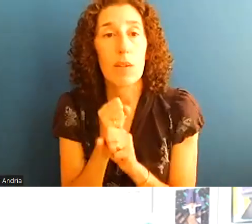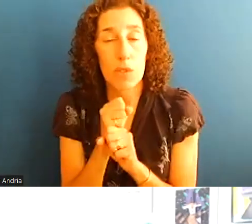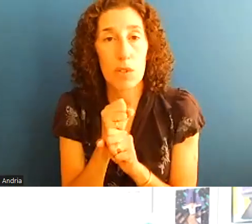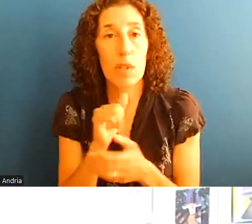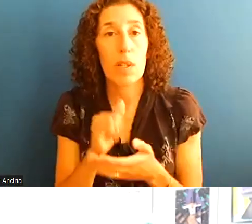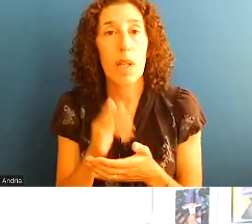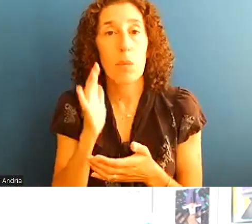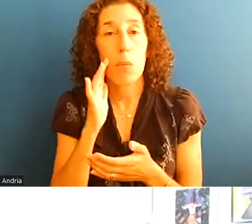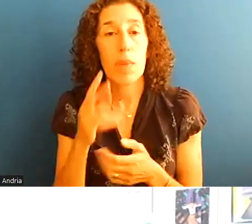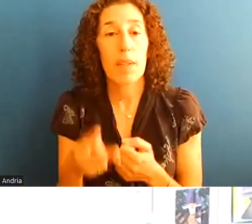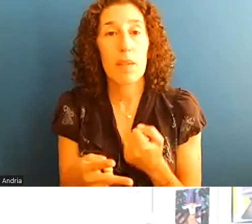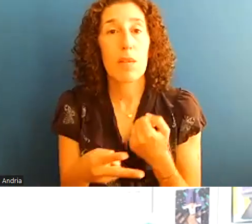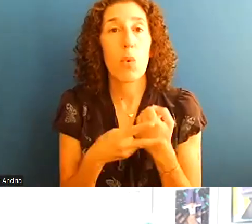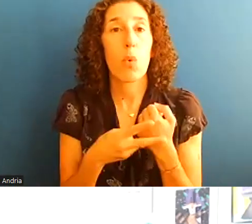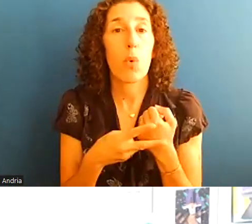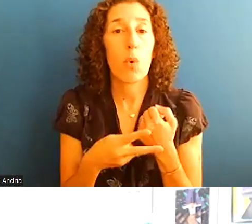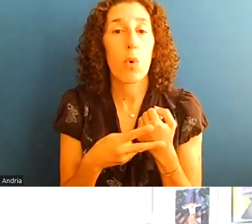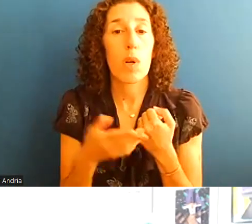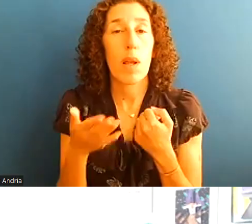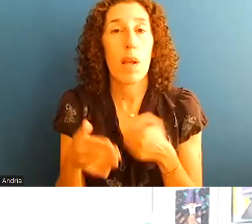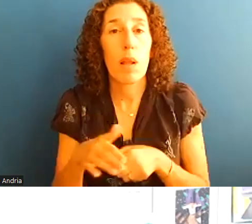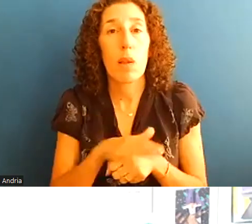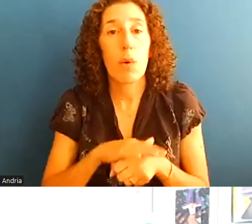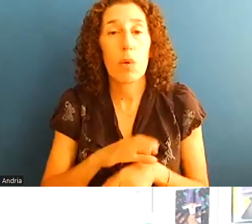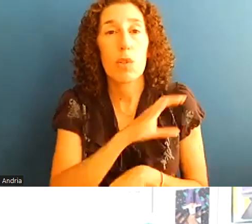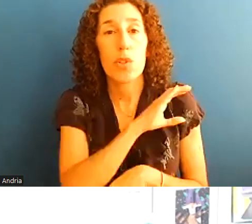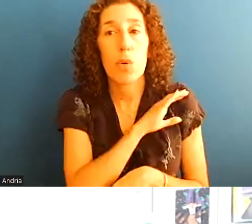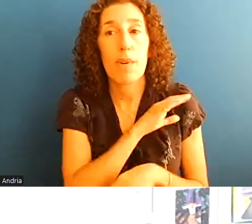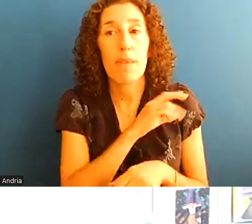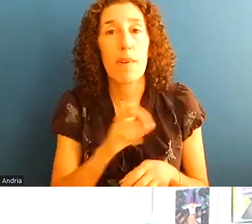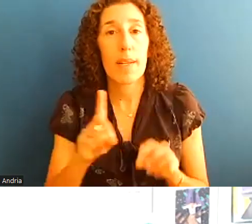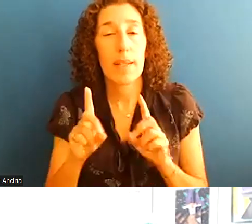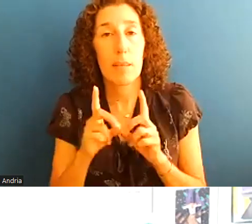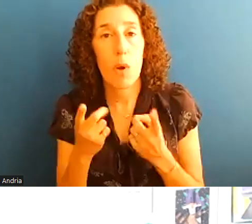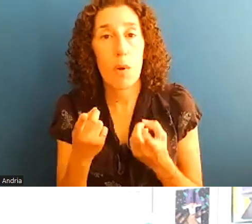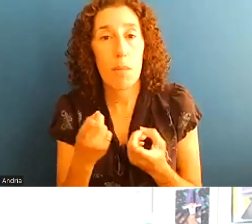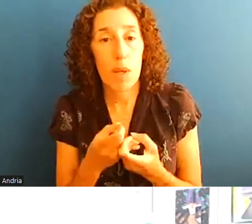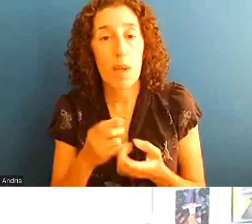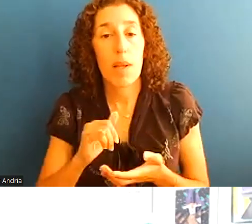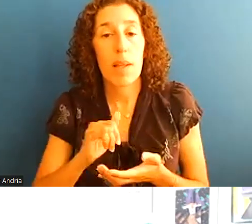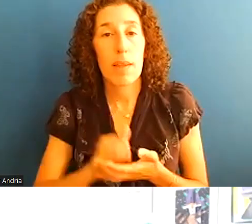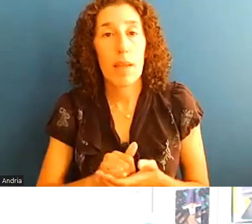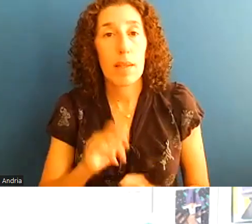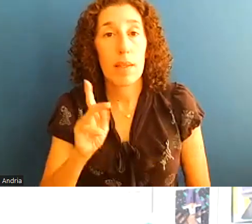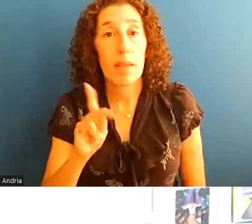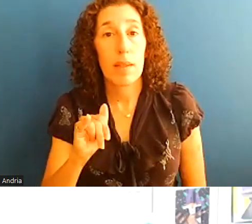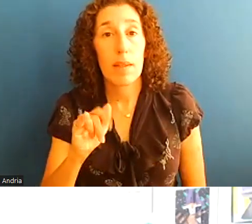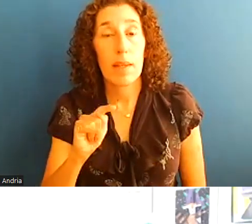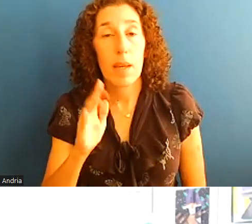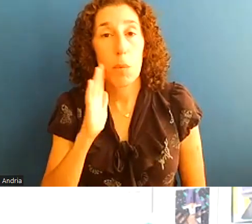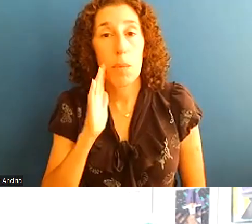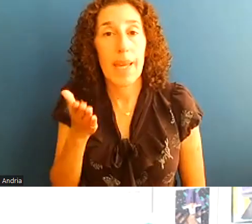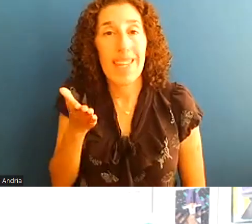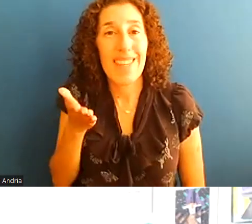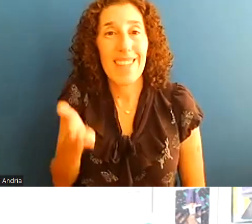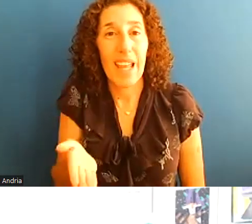sheriff's department. That's just where our kids are stored at, and that no one's going to reach out to them. It will have a tracking